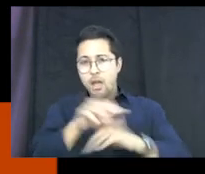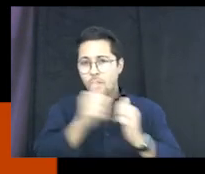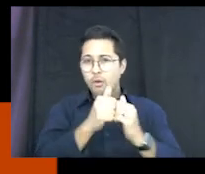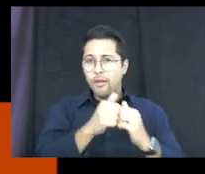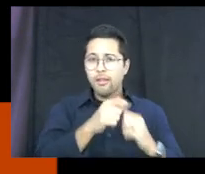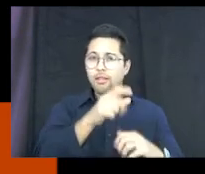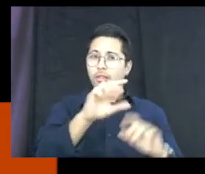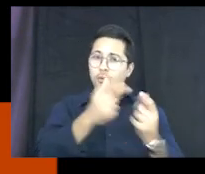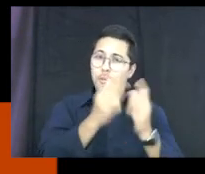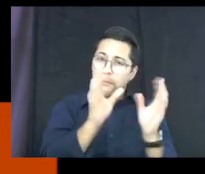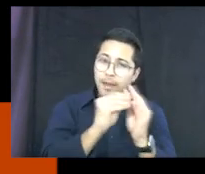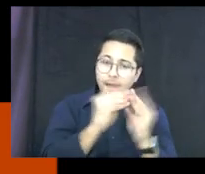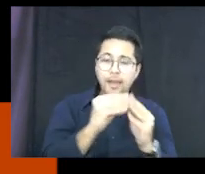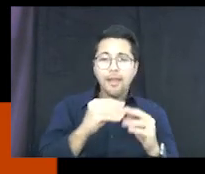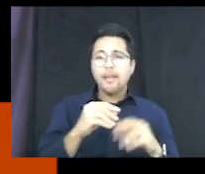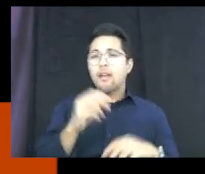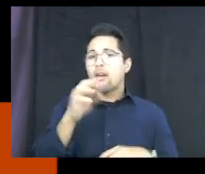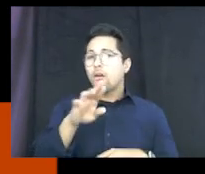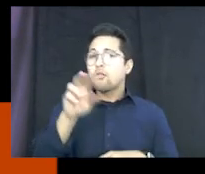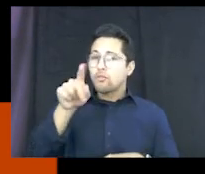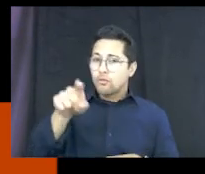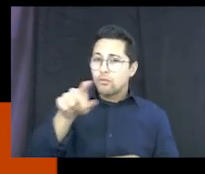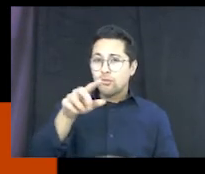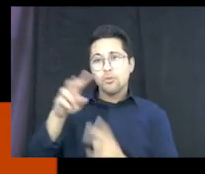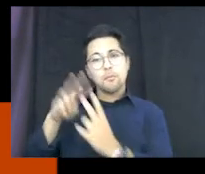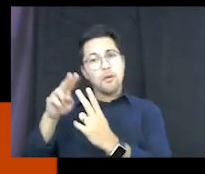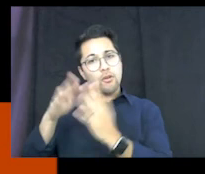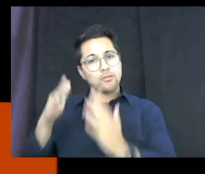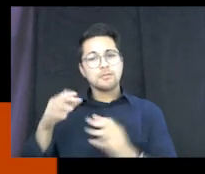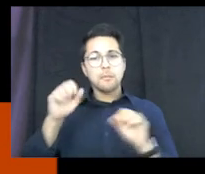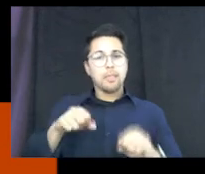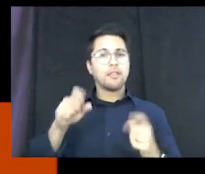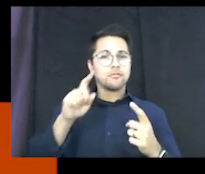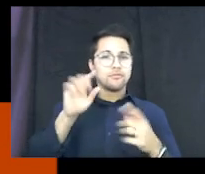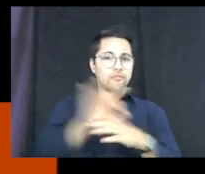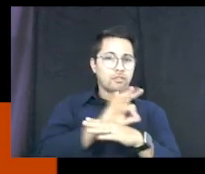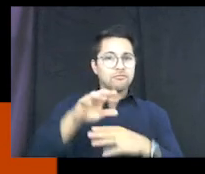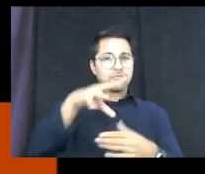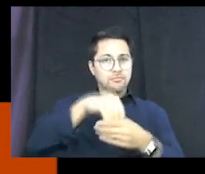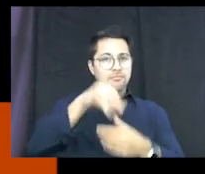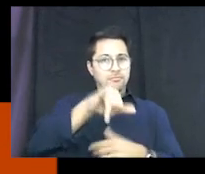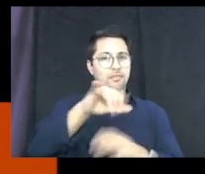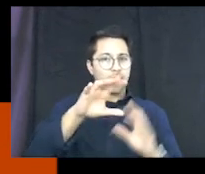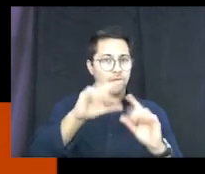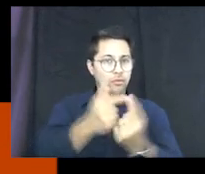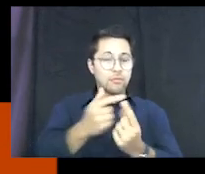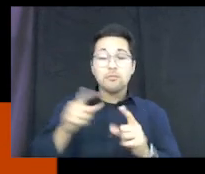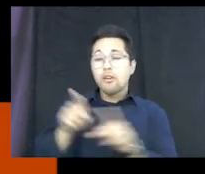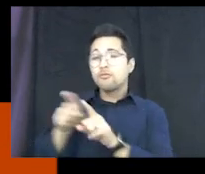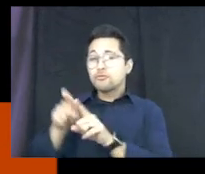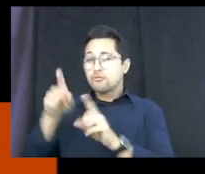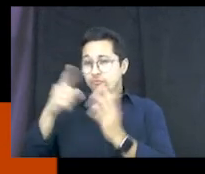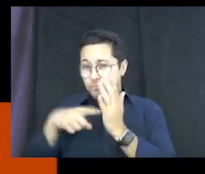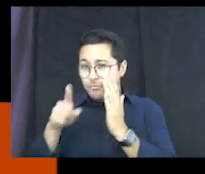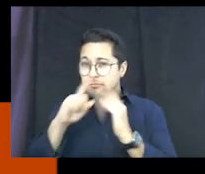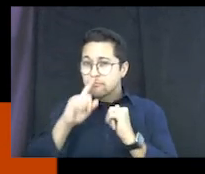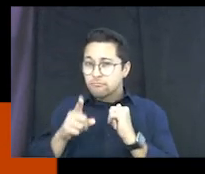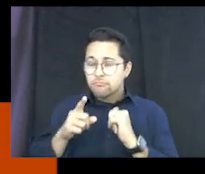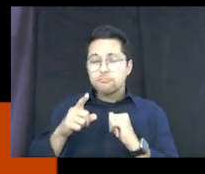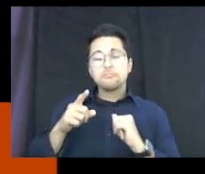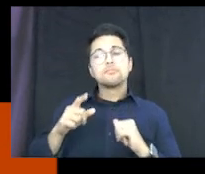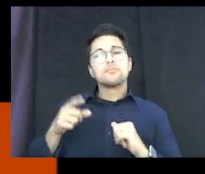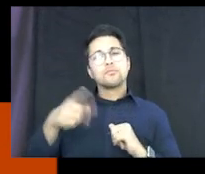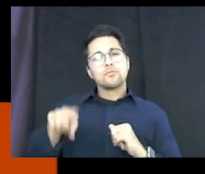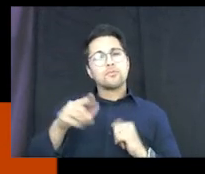or you and your partner's ability to function within the group. You should also make sure that you have